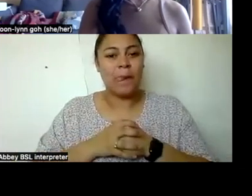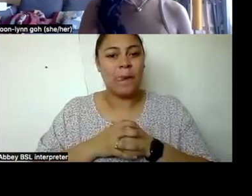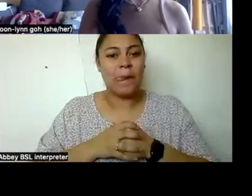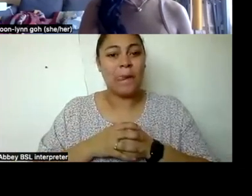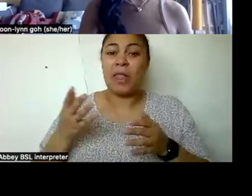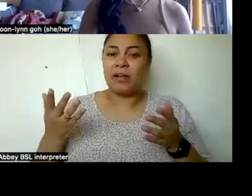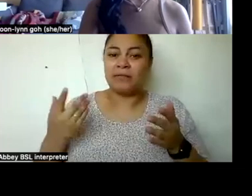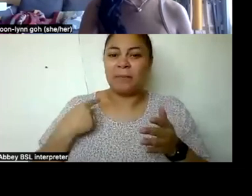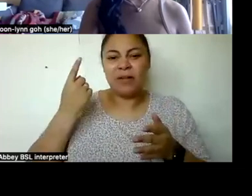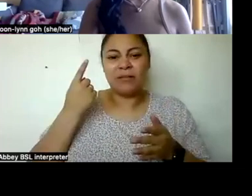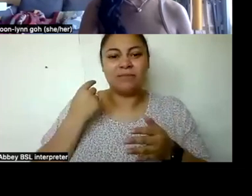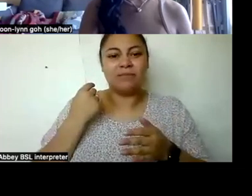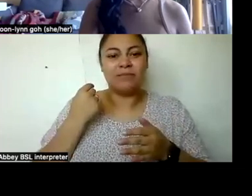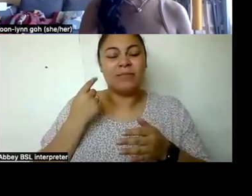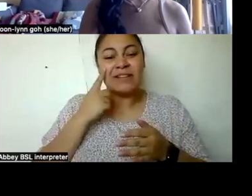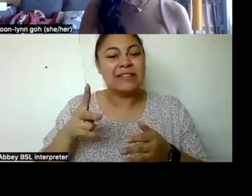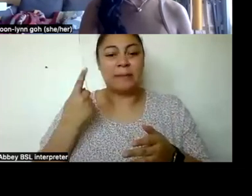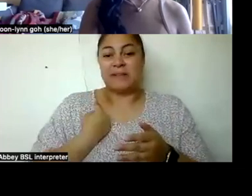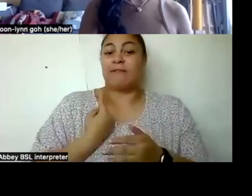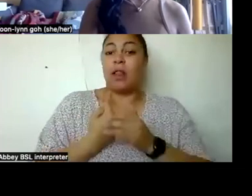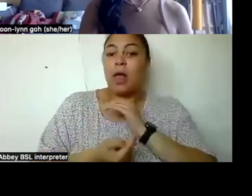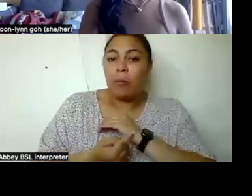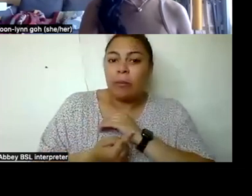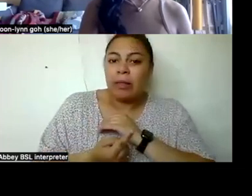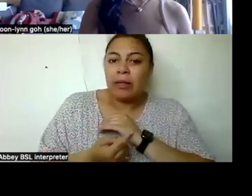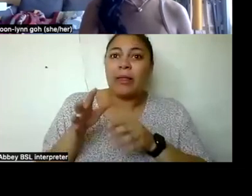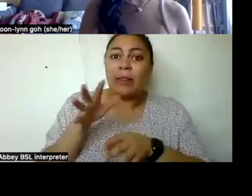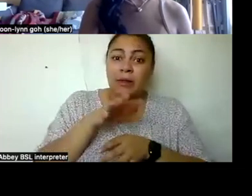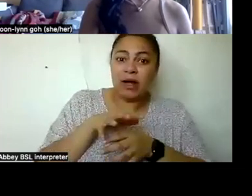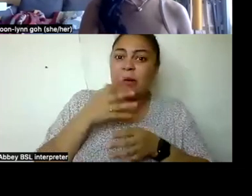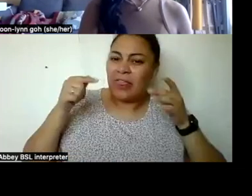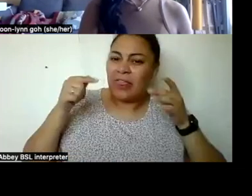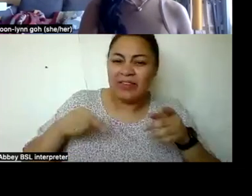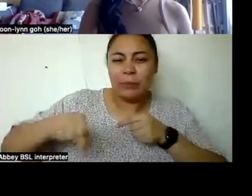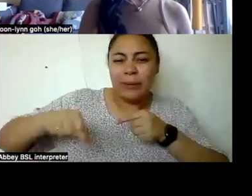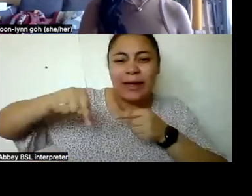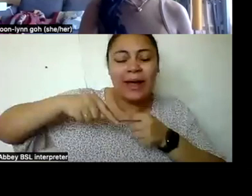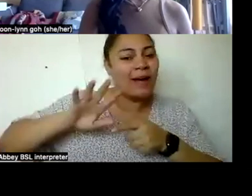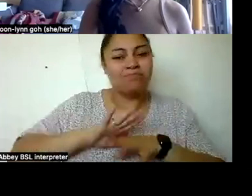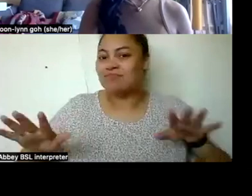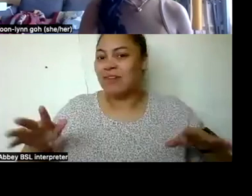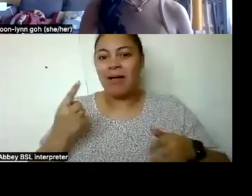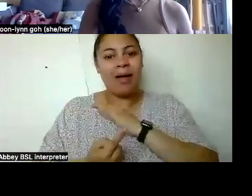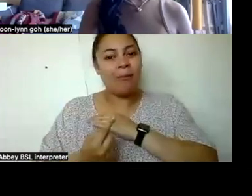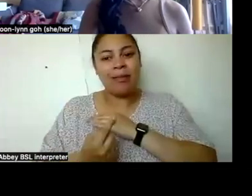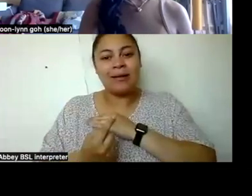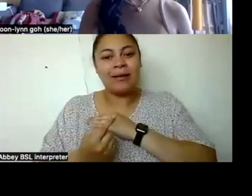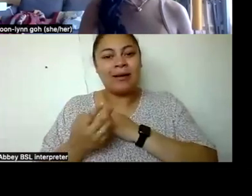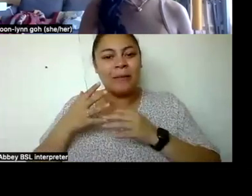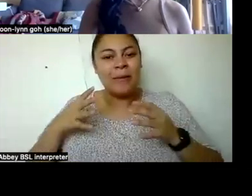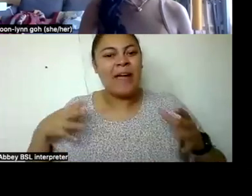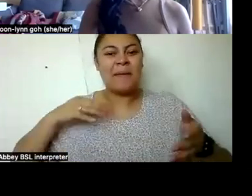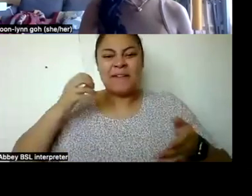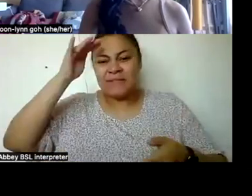in a crowd. And I have to say, within this week, I have not been lonely at all. I have found friends